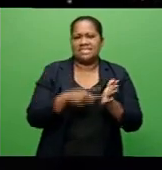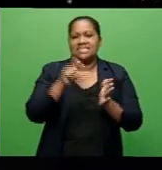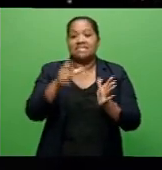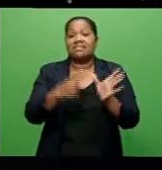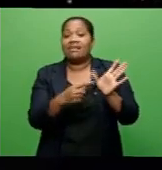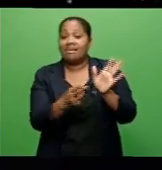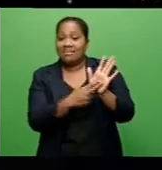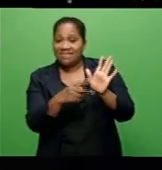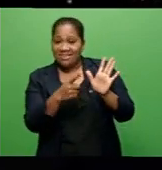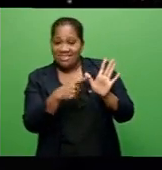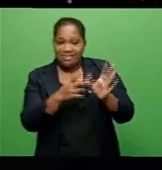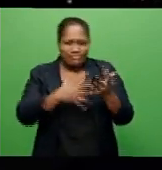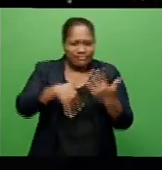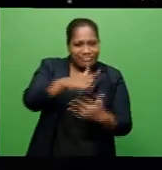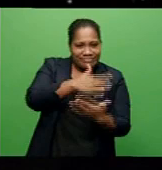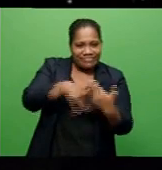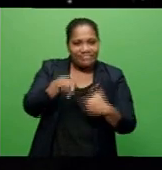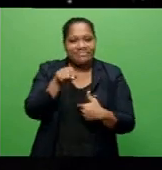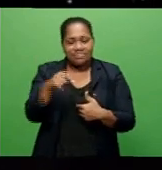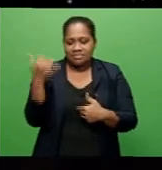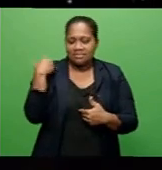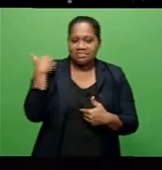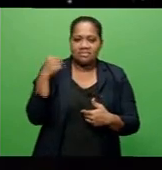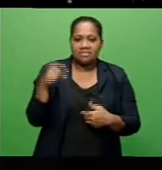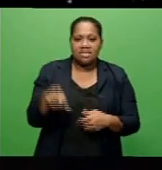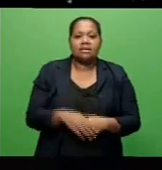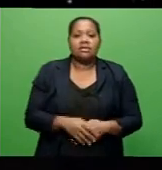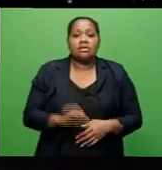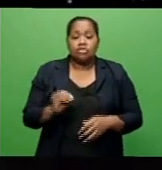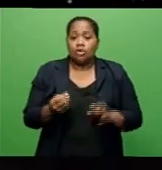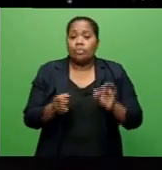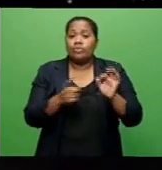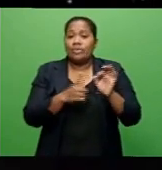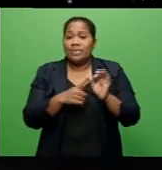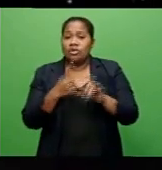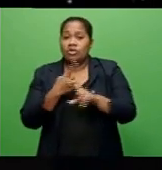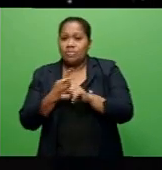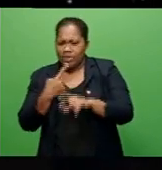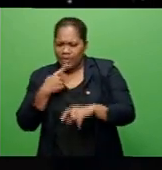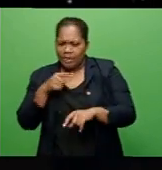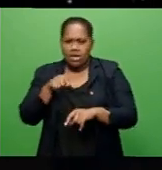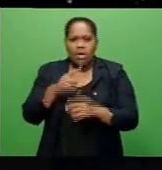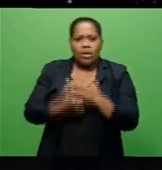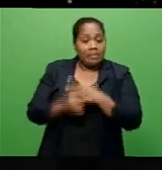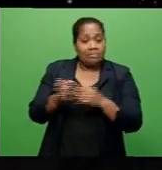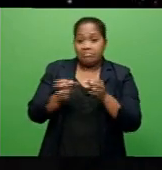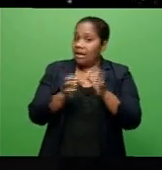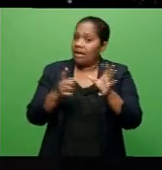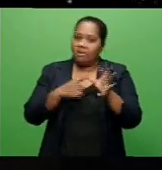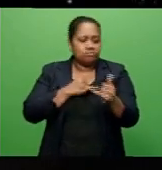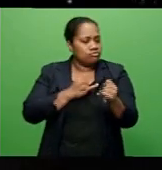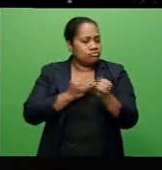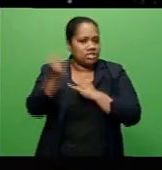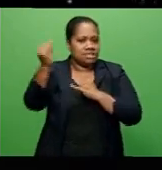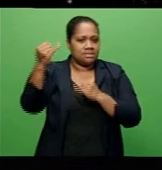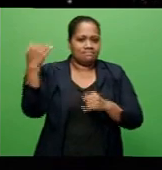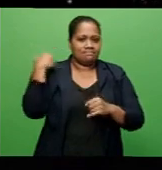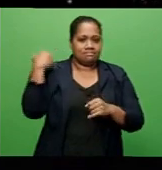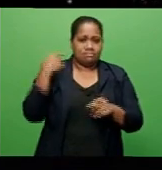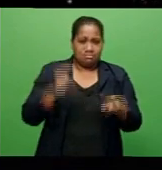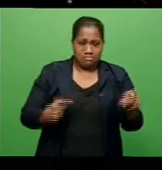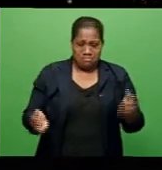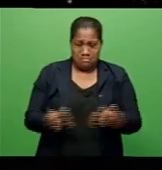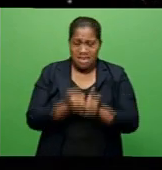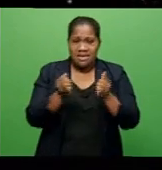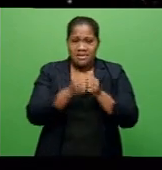Ana. And according to Pramila Kumar, Bar Market was the worst affected. Majority of vendors had lost their